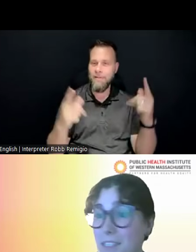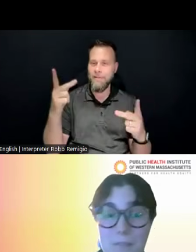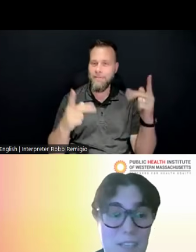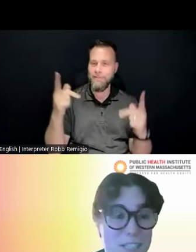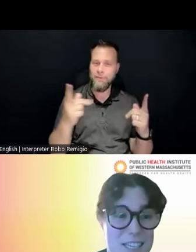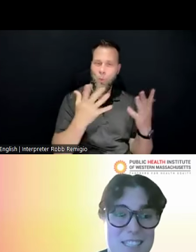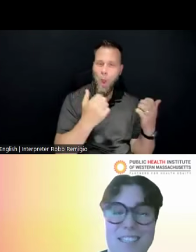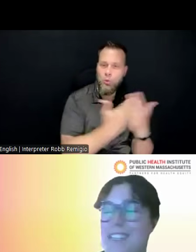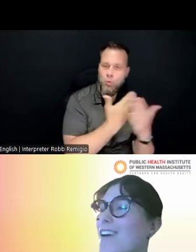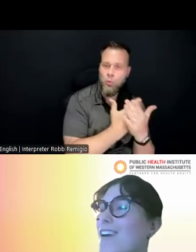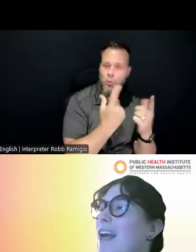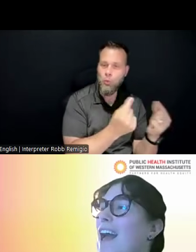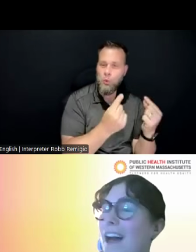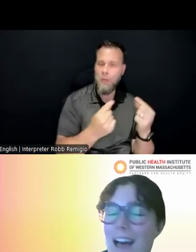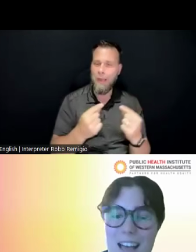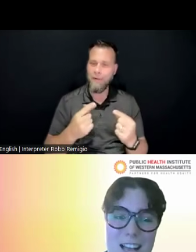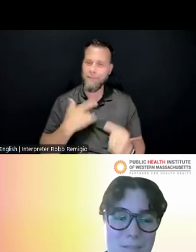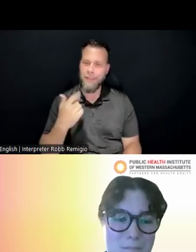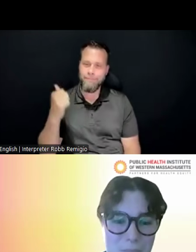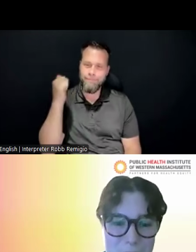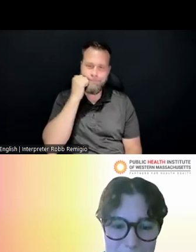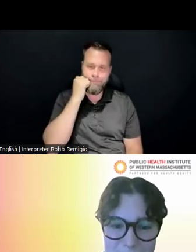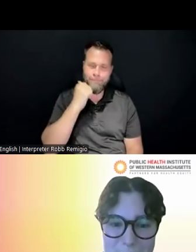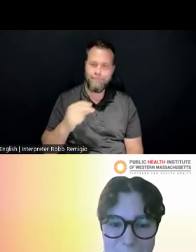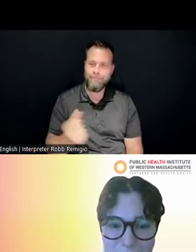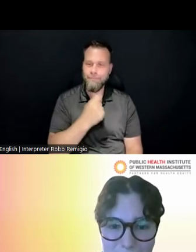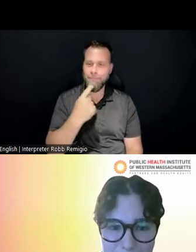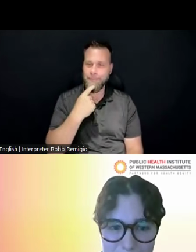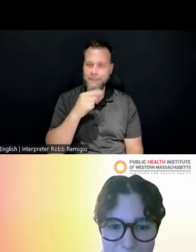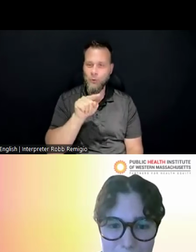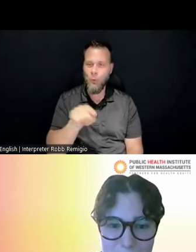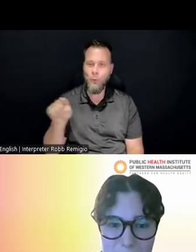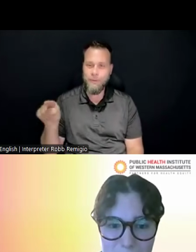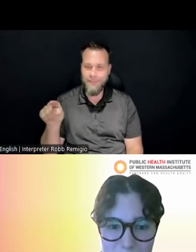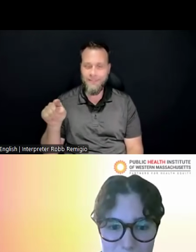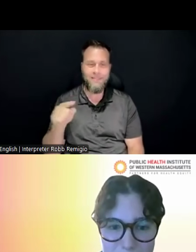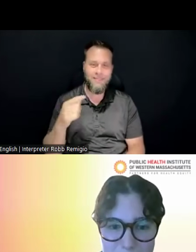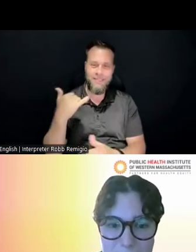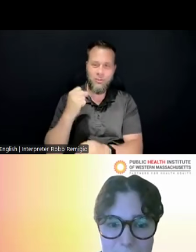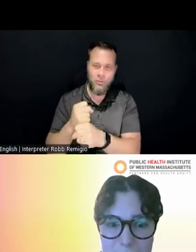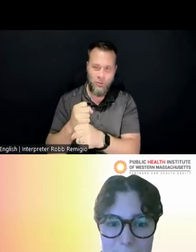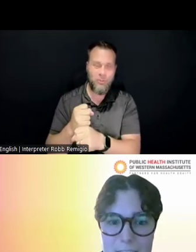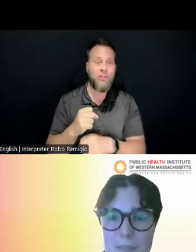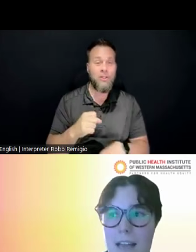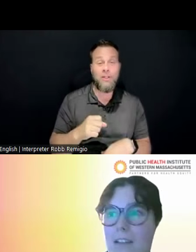I missed some of these things this year. Um, and I think with that, I'm going to